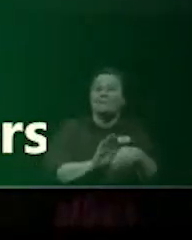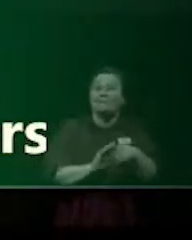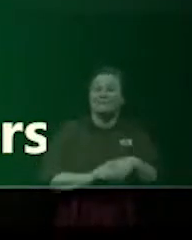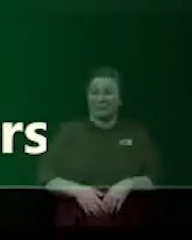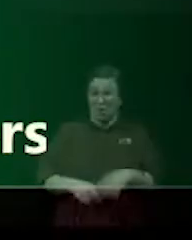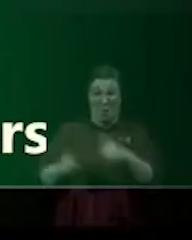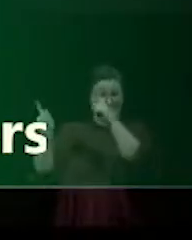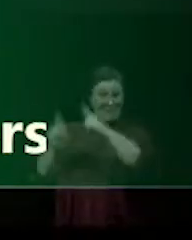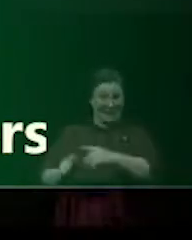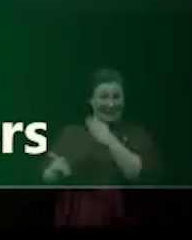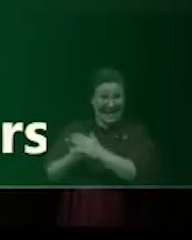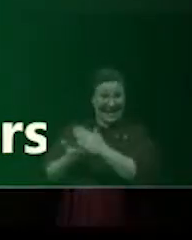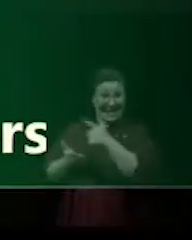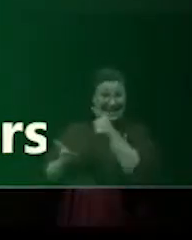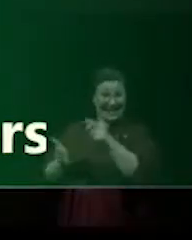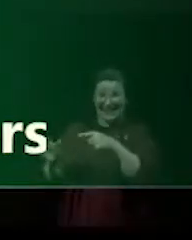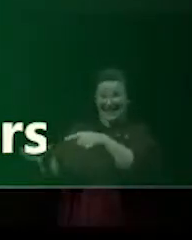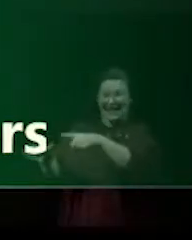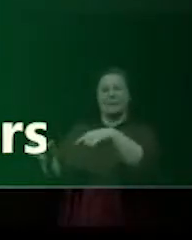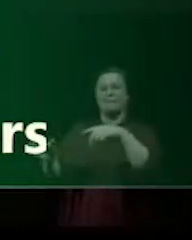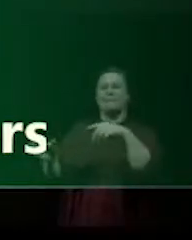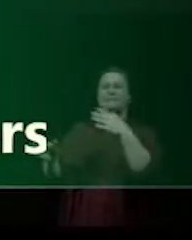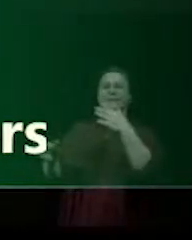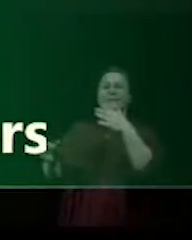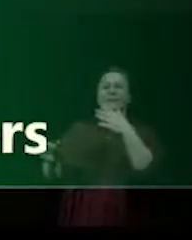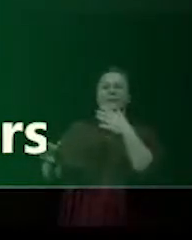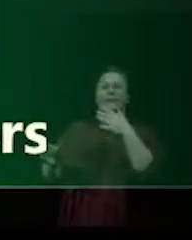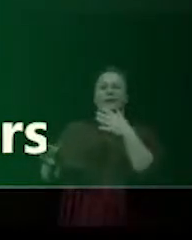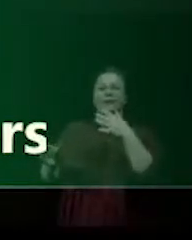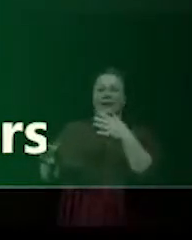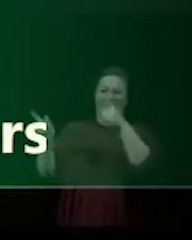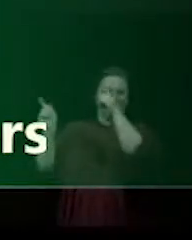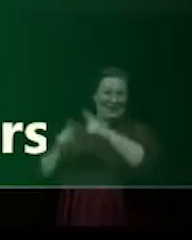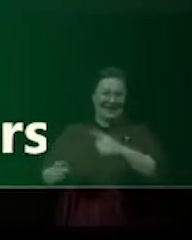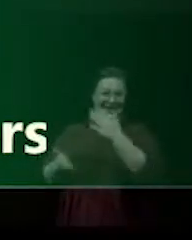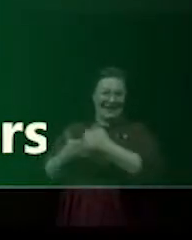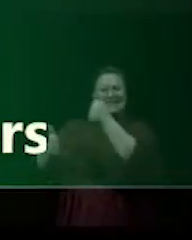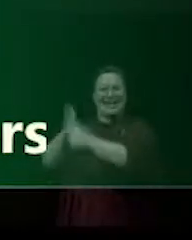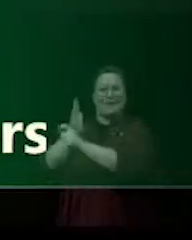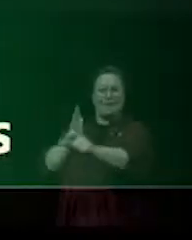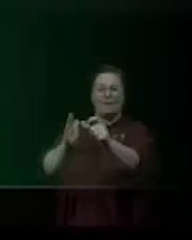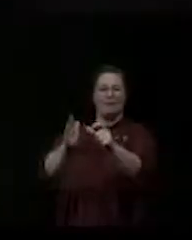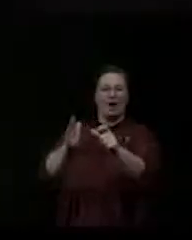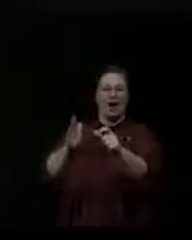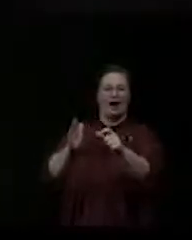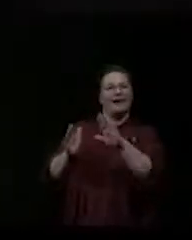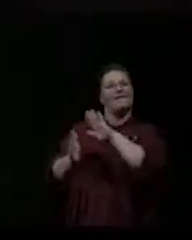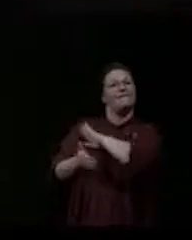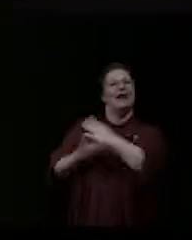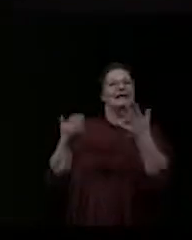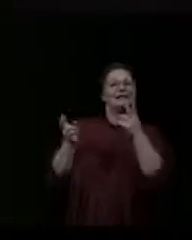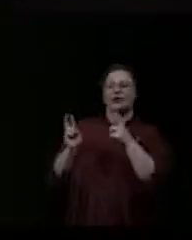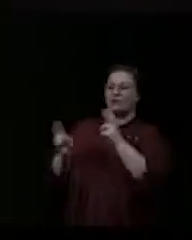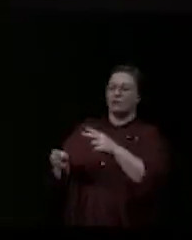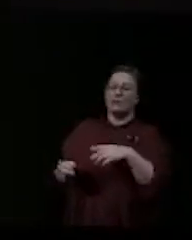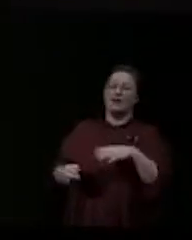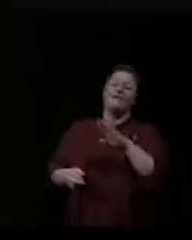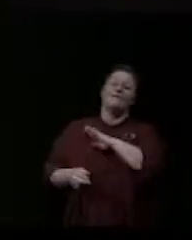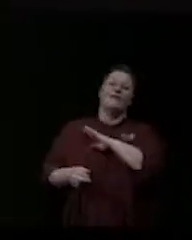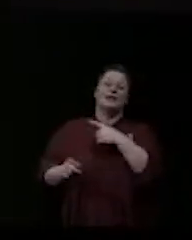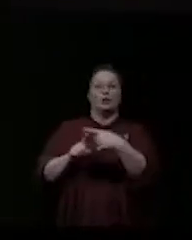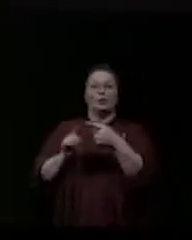recognized as people who defend human rights. You know, there were dissidents, all